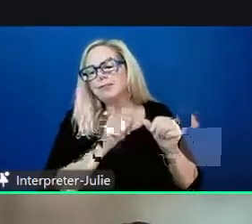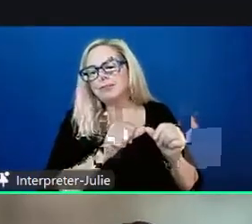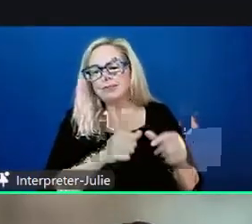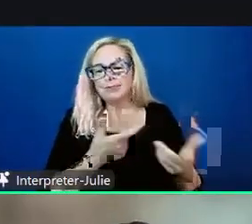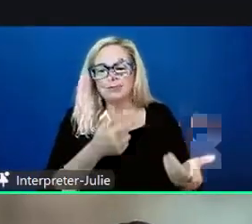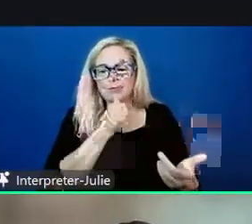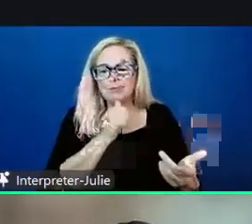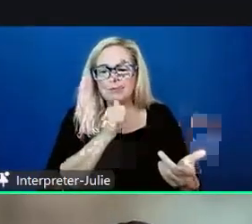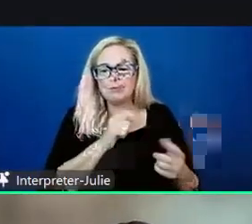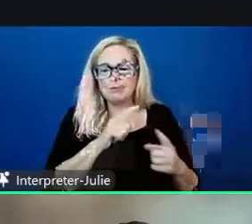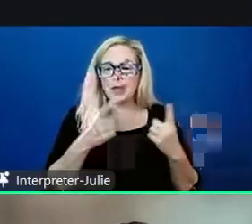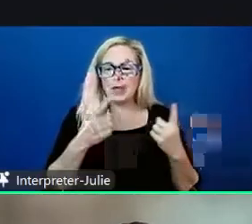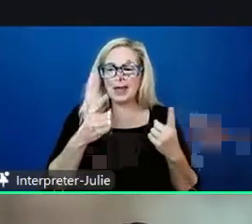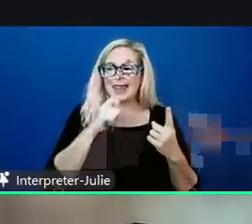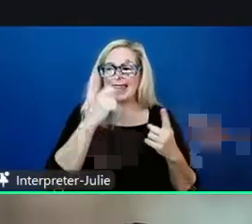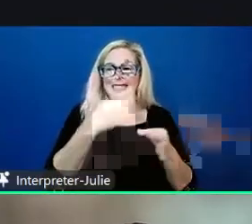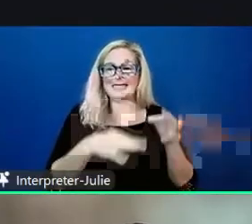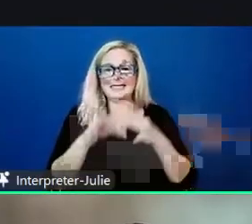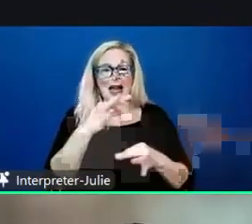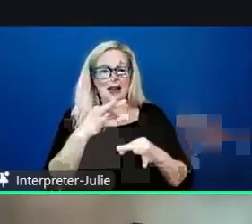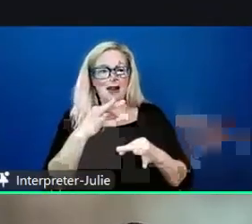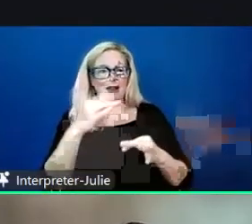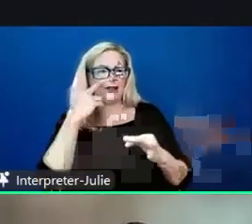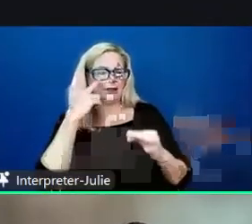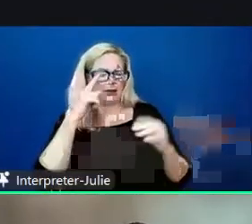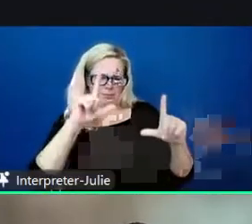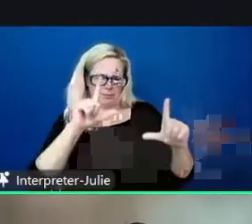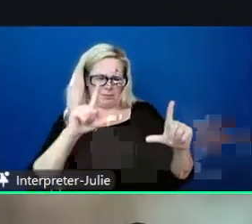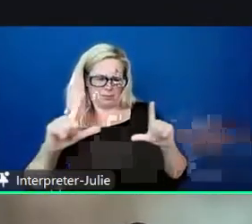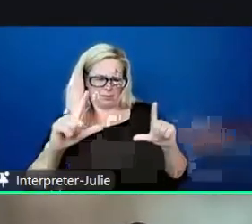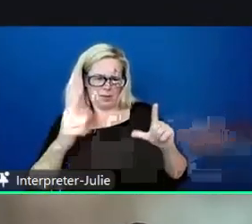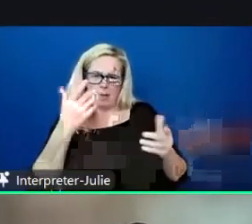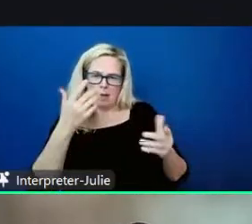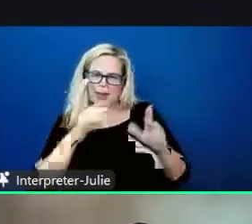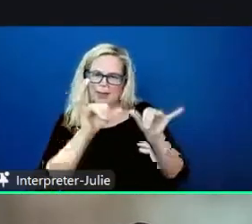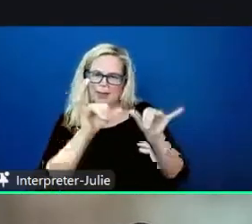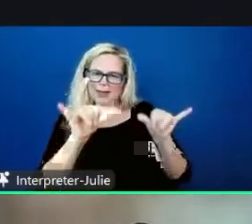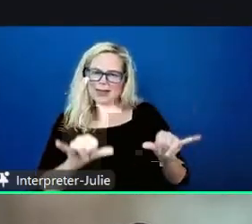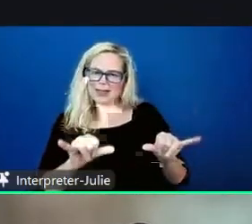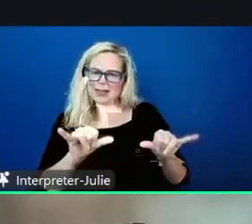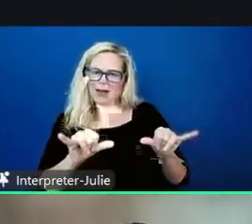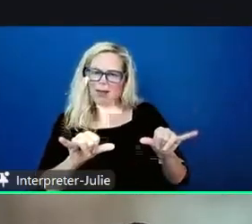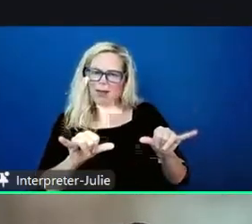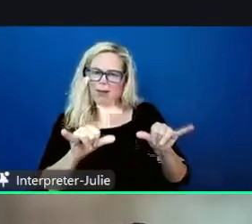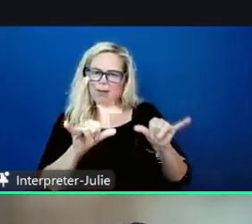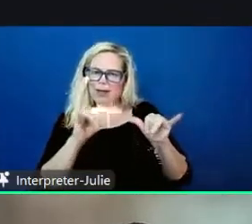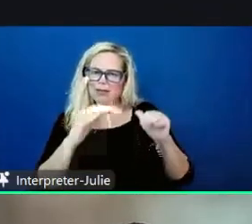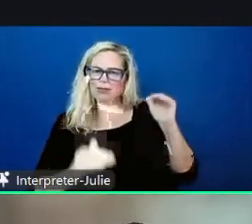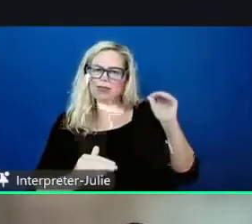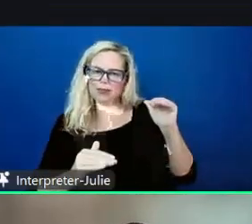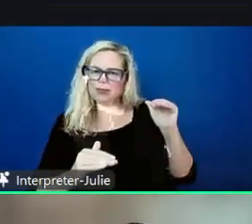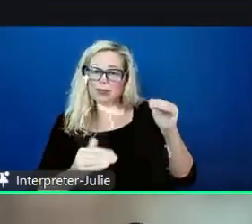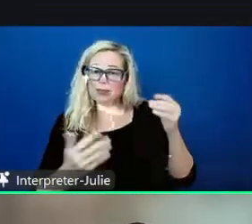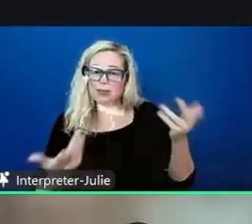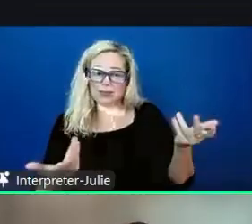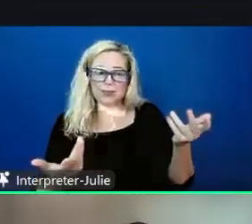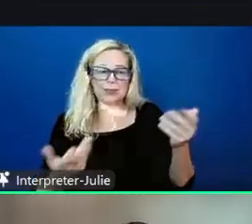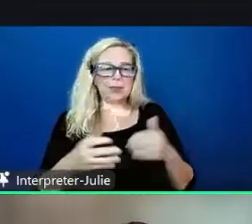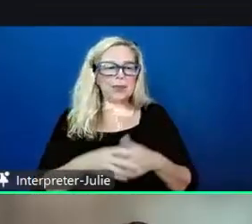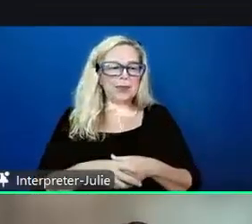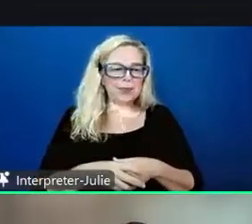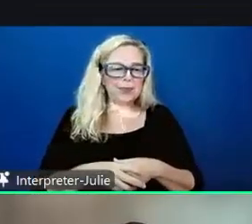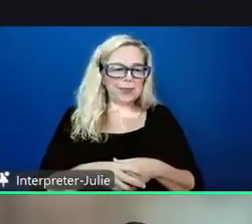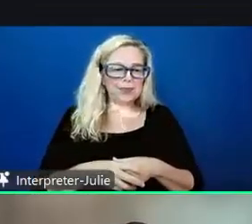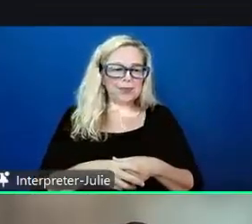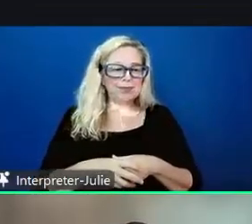that might not be equitable? And so what happens is students adapt either for better or for worse, but systems